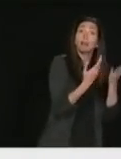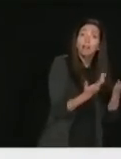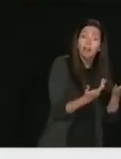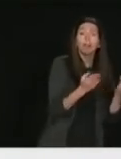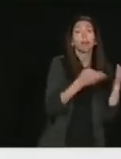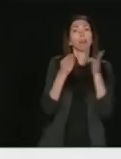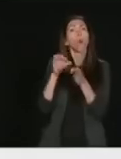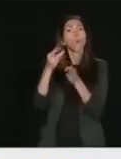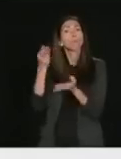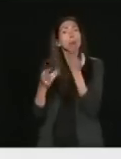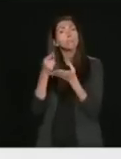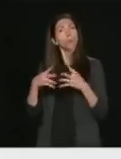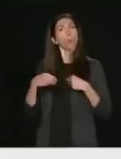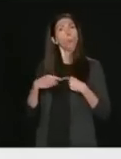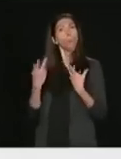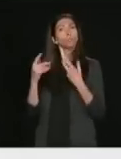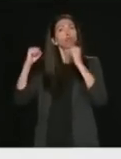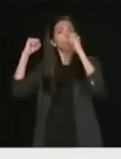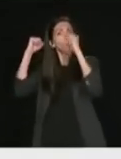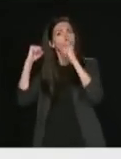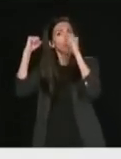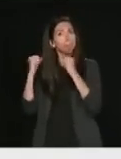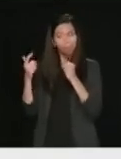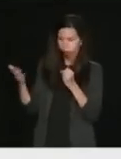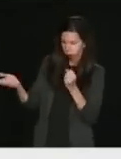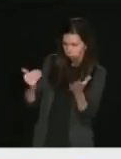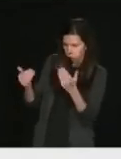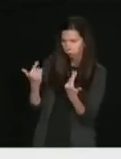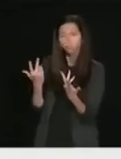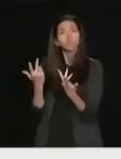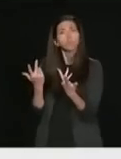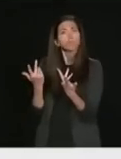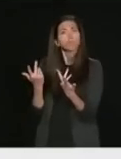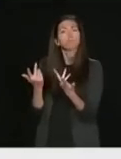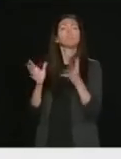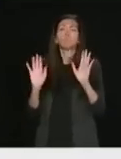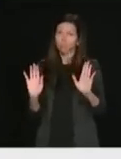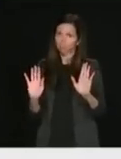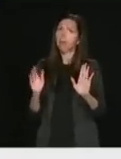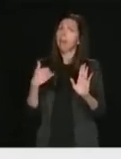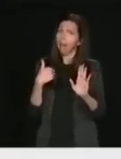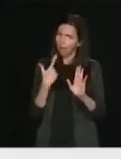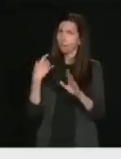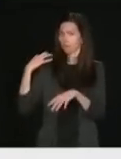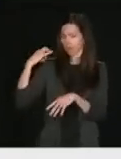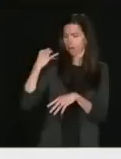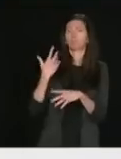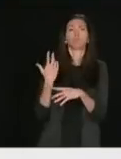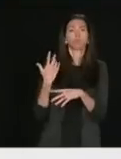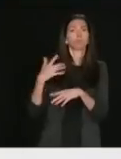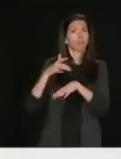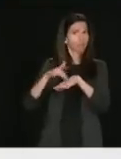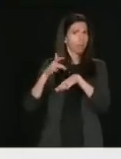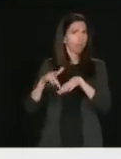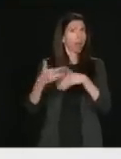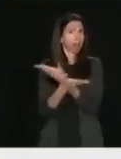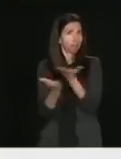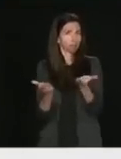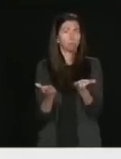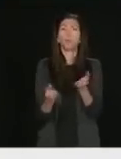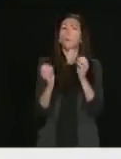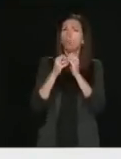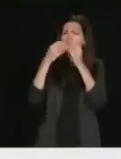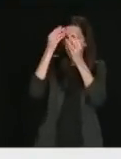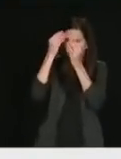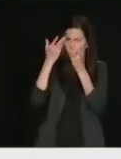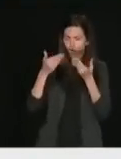this is for you. We'll have more details very soon about when you'll be able to apply. But we heard